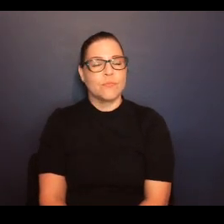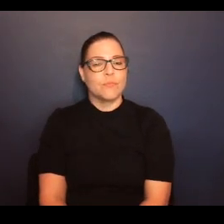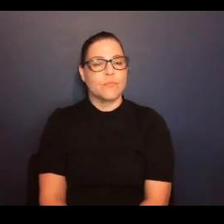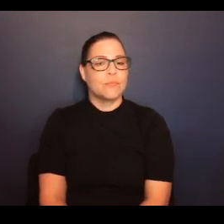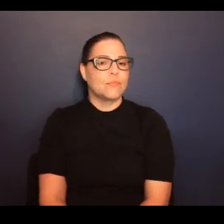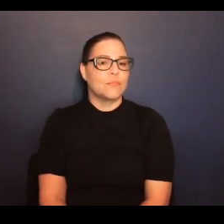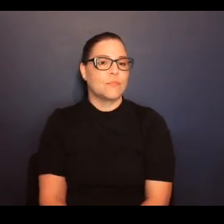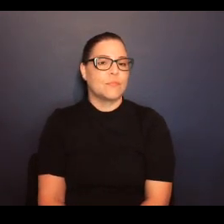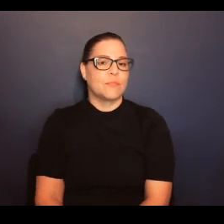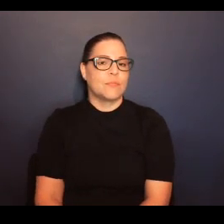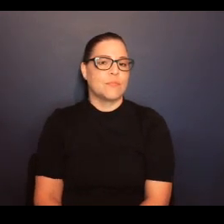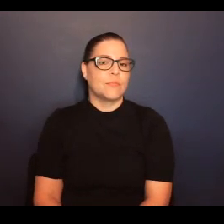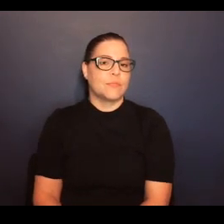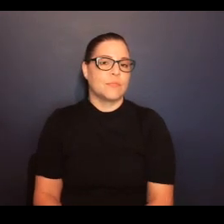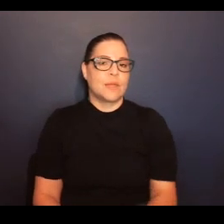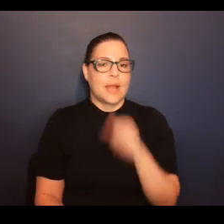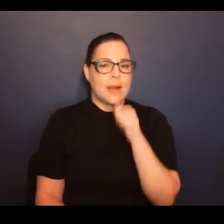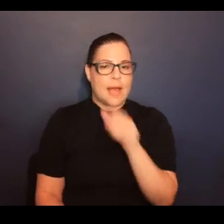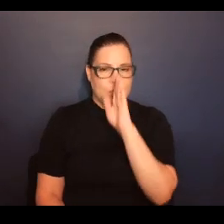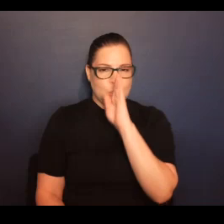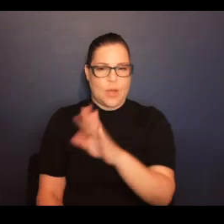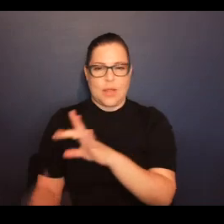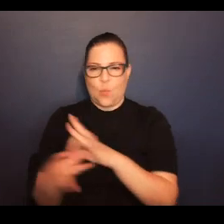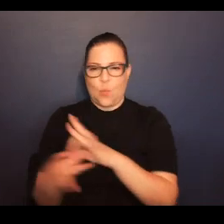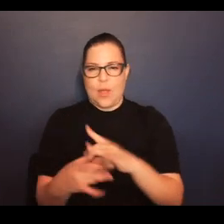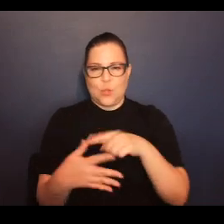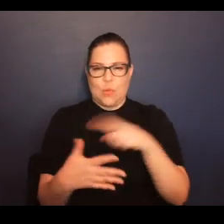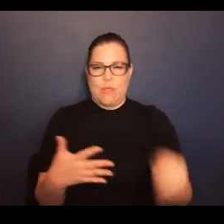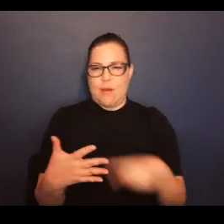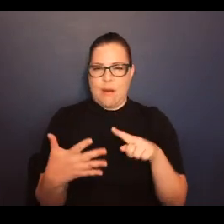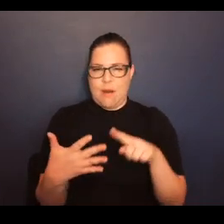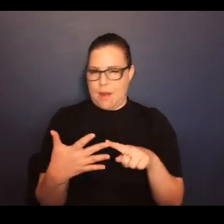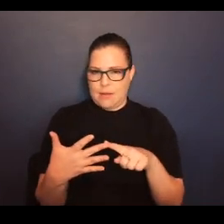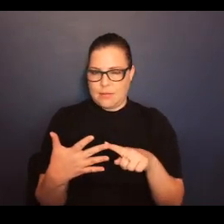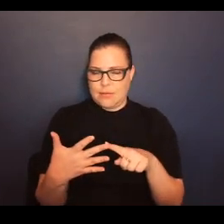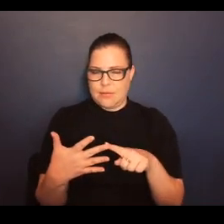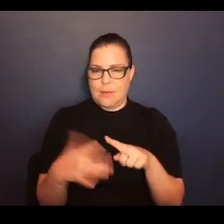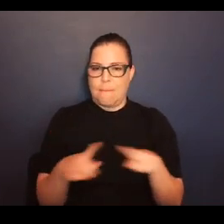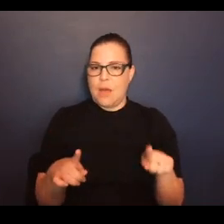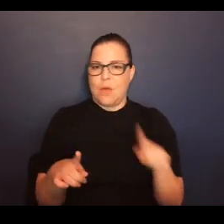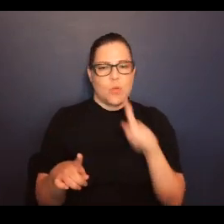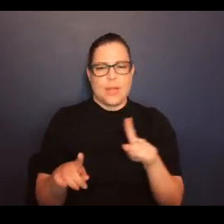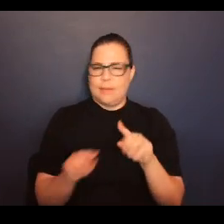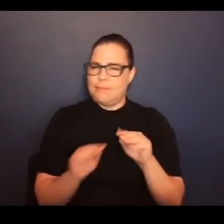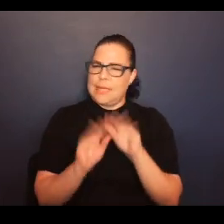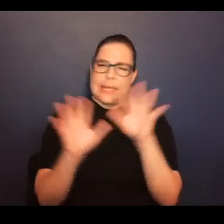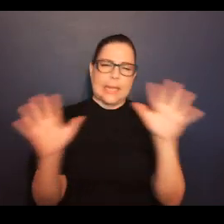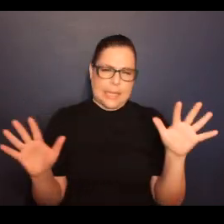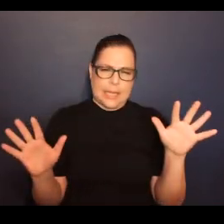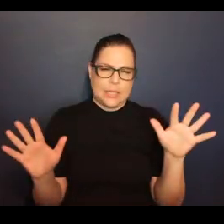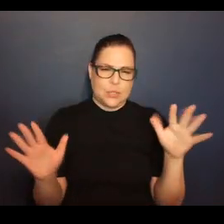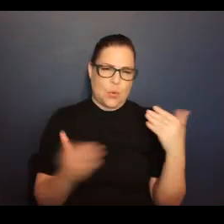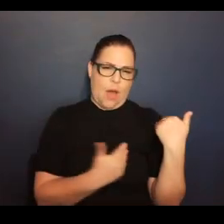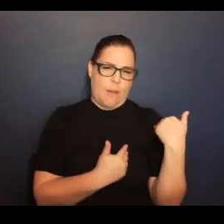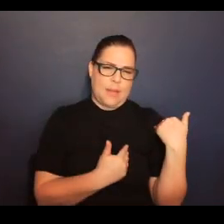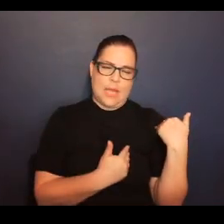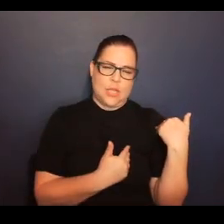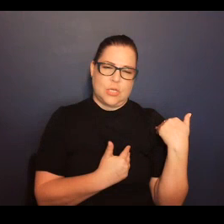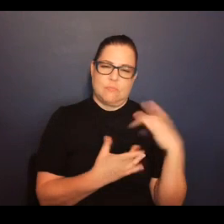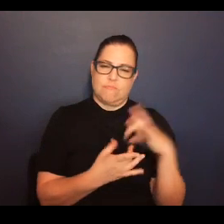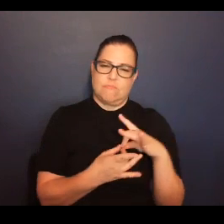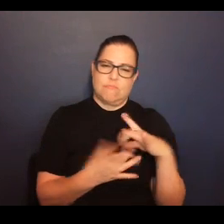also, it's not directly tied to the next agenda item, but this makes it, you know, clean to have this obligation be relieved